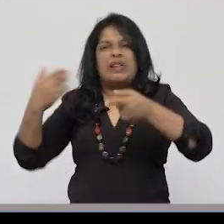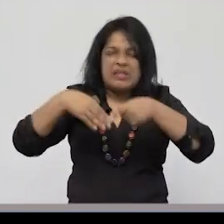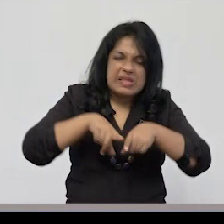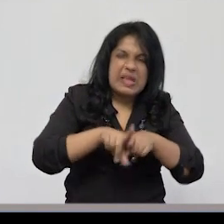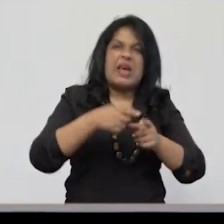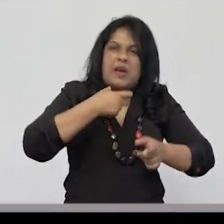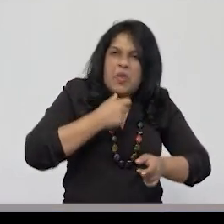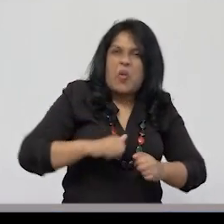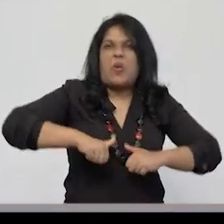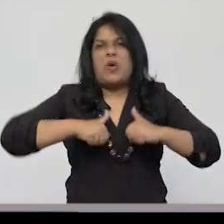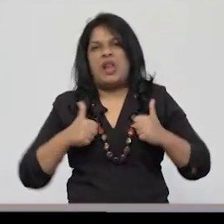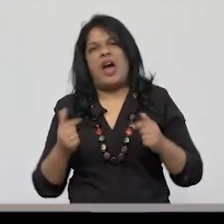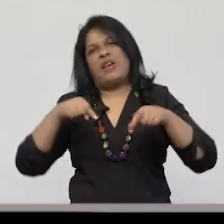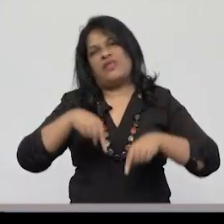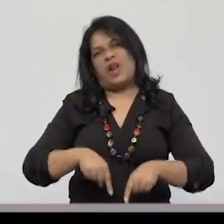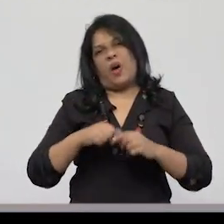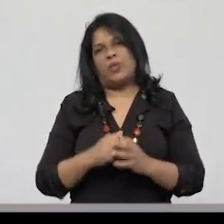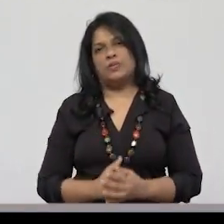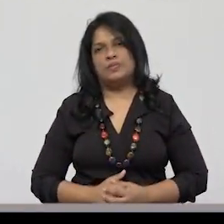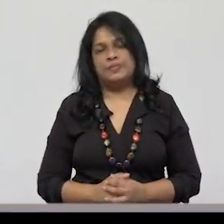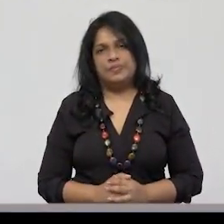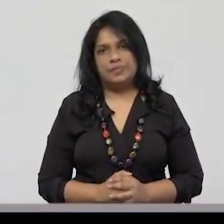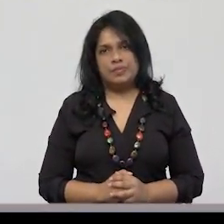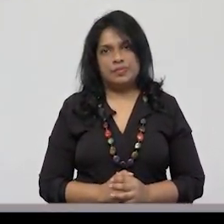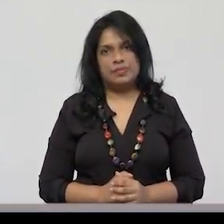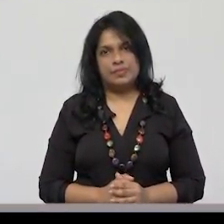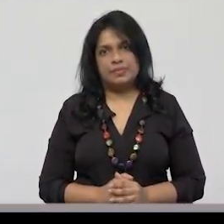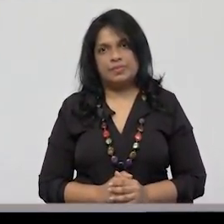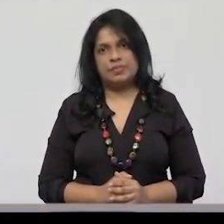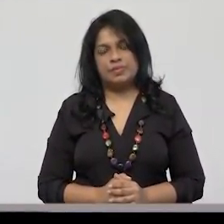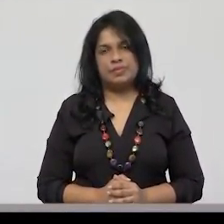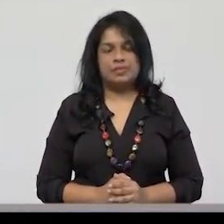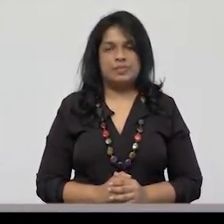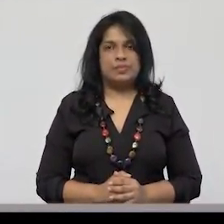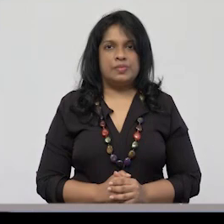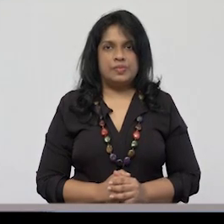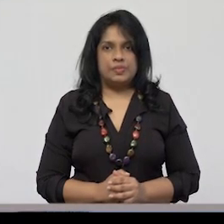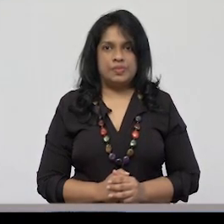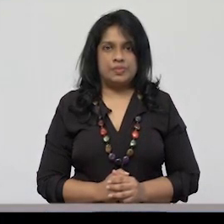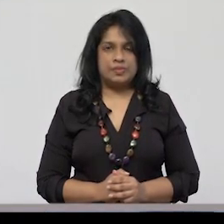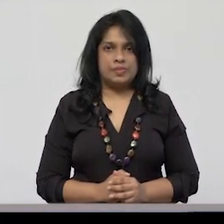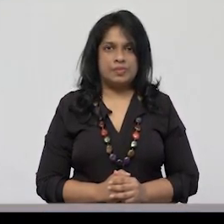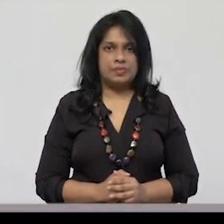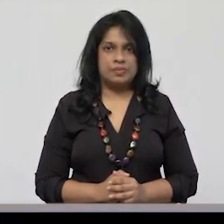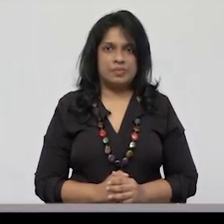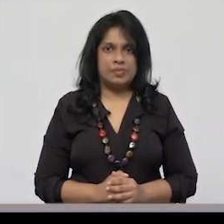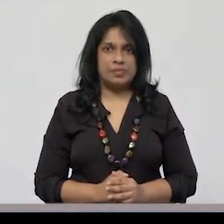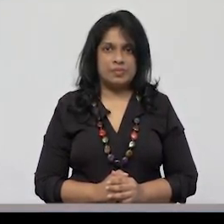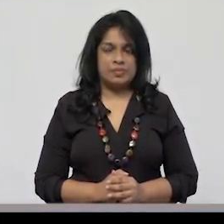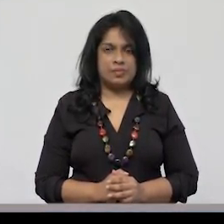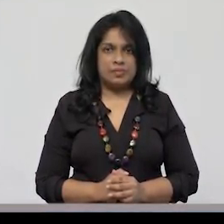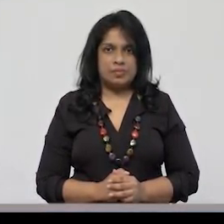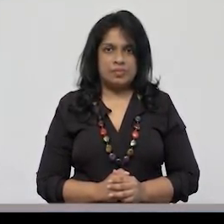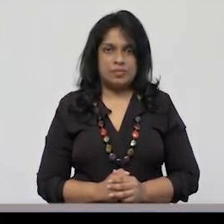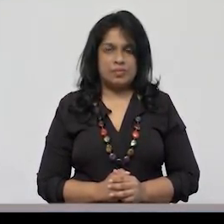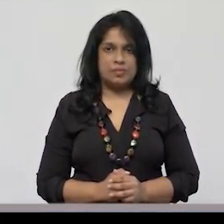In 2 days, they were flattened out. Some of the strongest, biggest people in the world went into hiding in